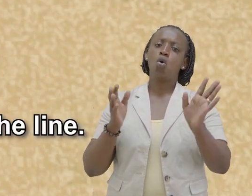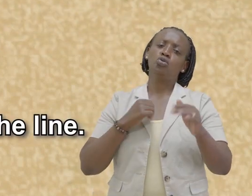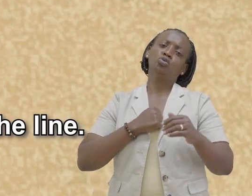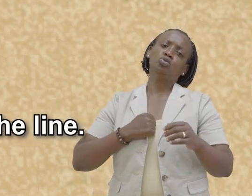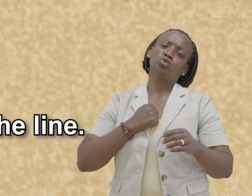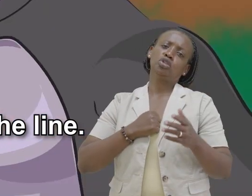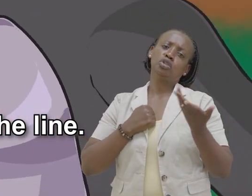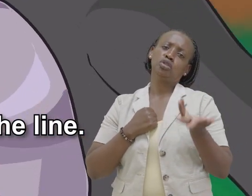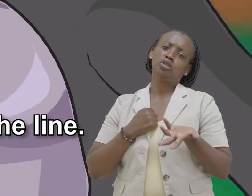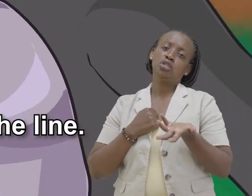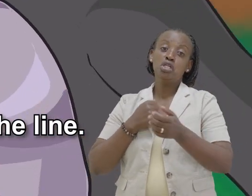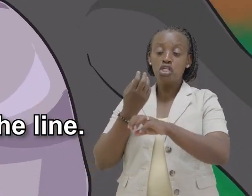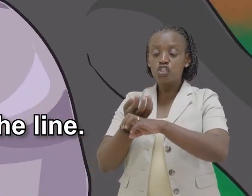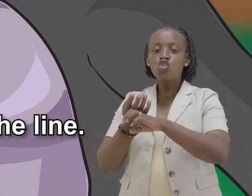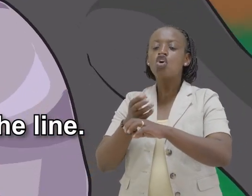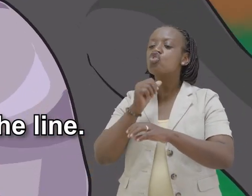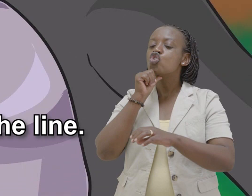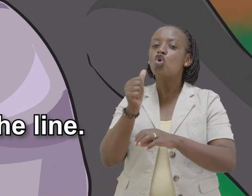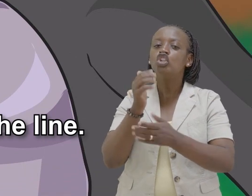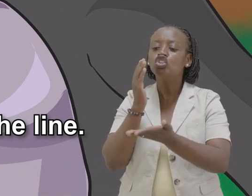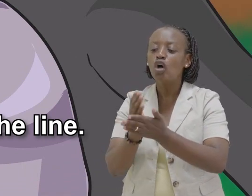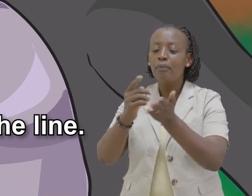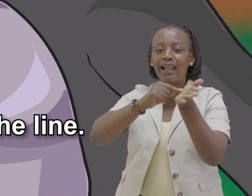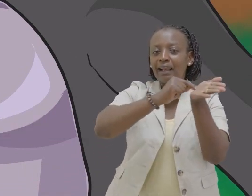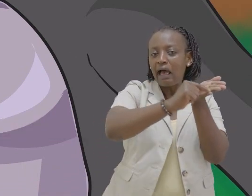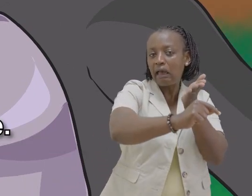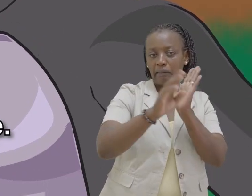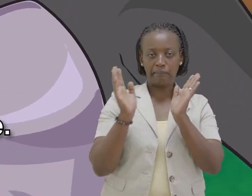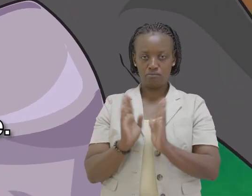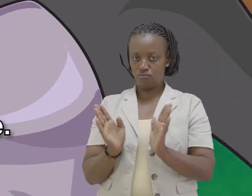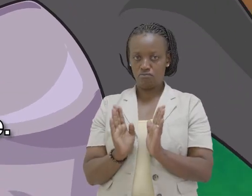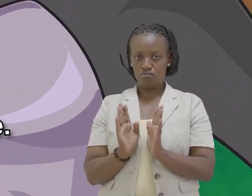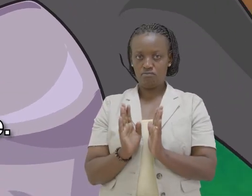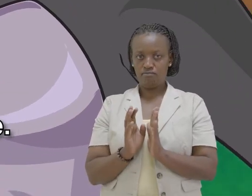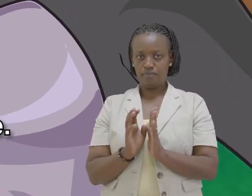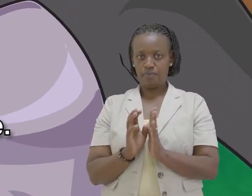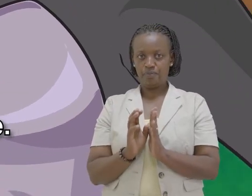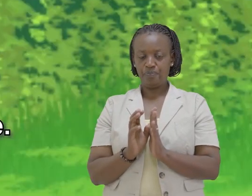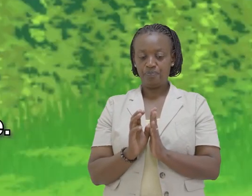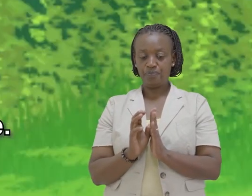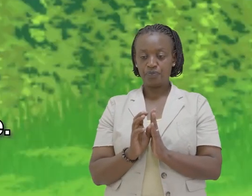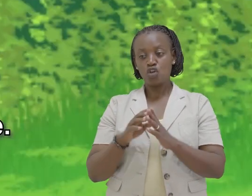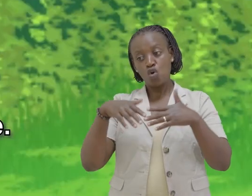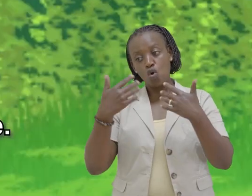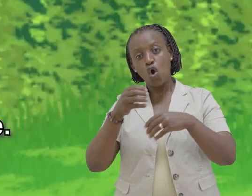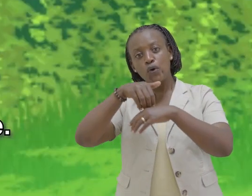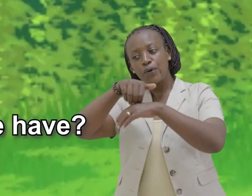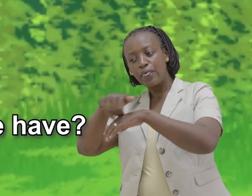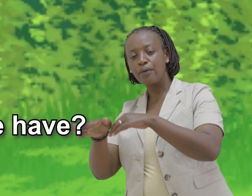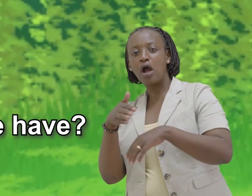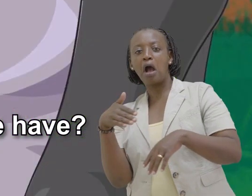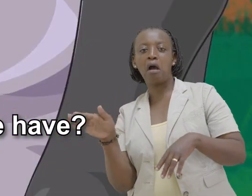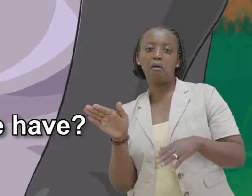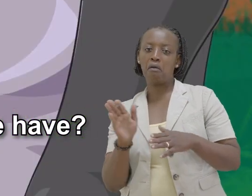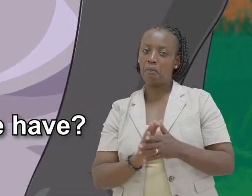Oh, sorry. The stone should not stop on the line. No, move out of the next rectangle. Can